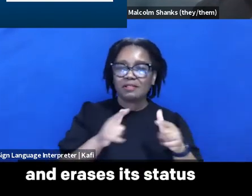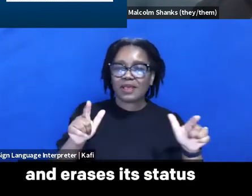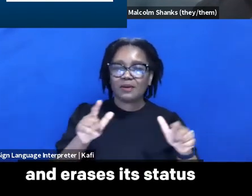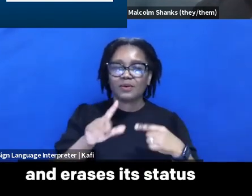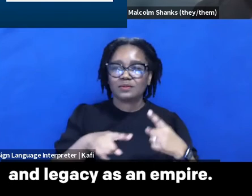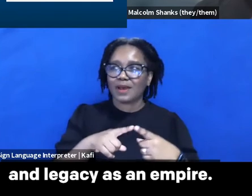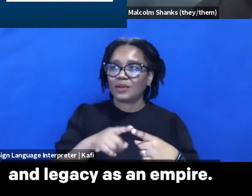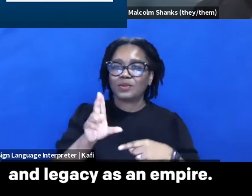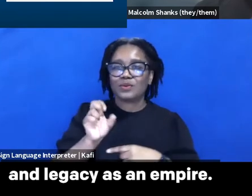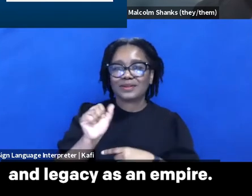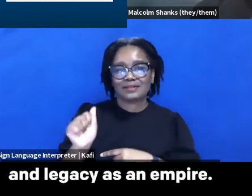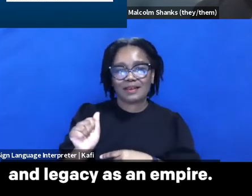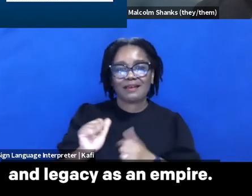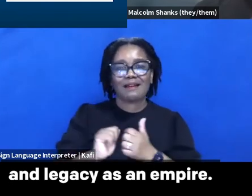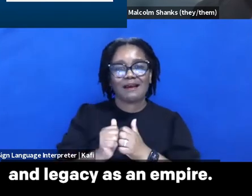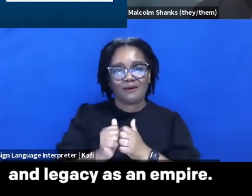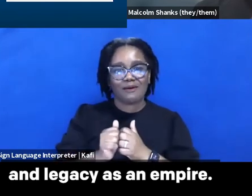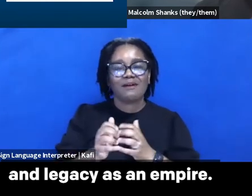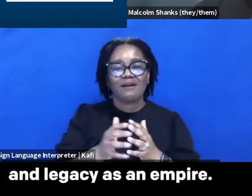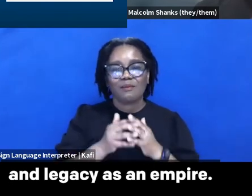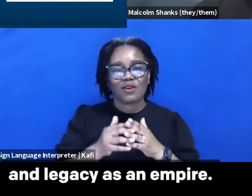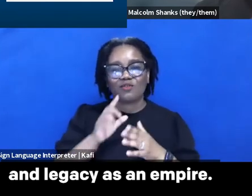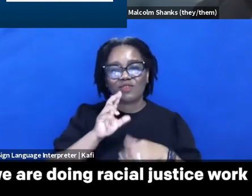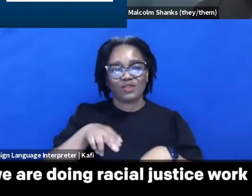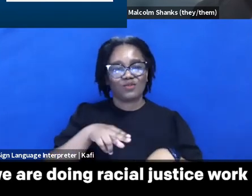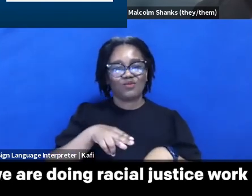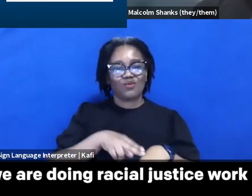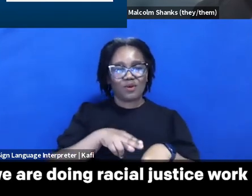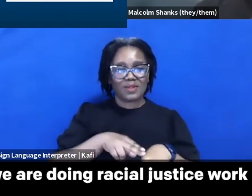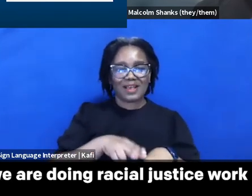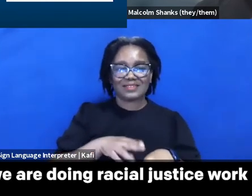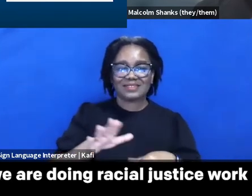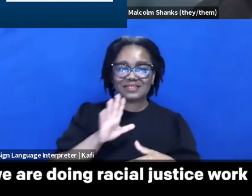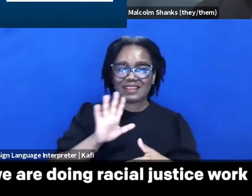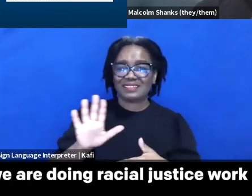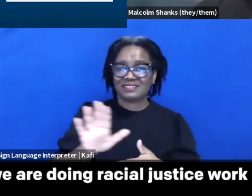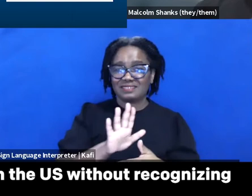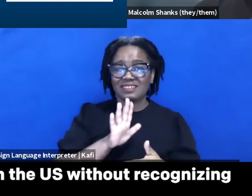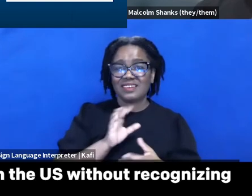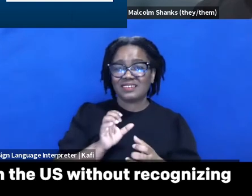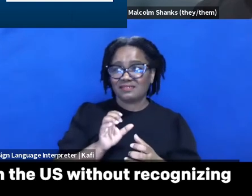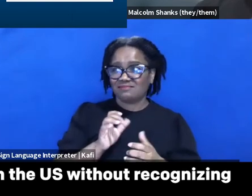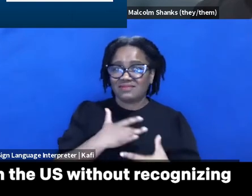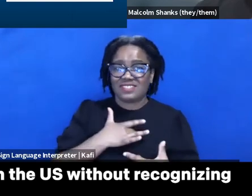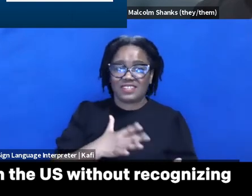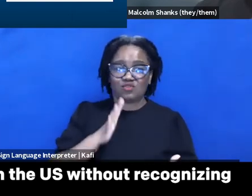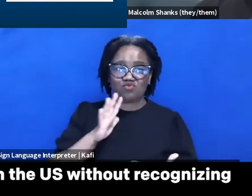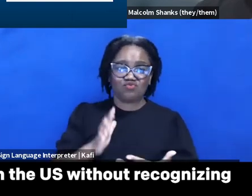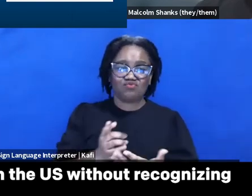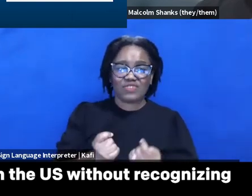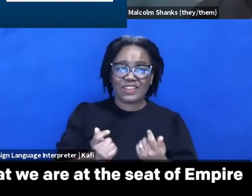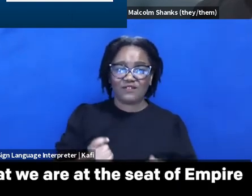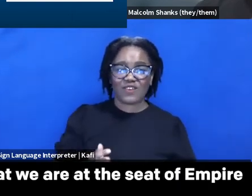normalizes and erases its status and legacy as an empire. If we're doing racial justice work in